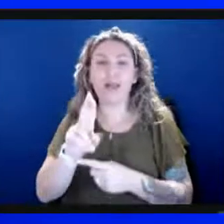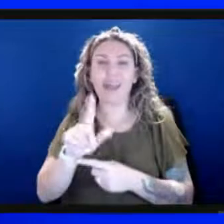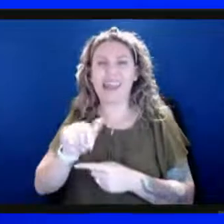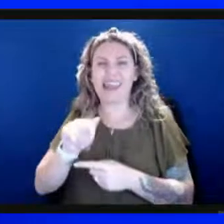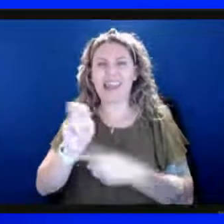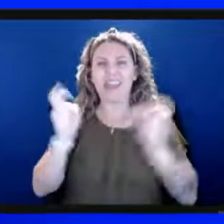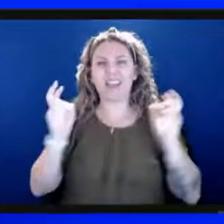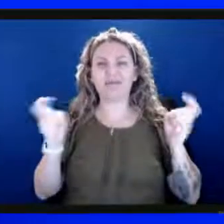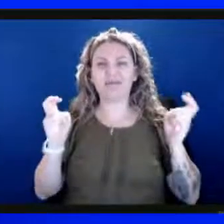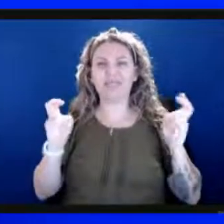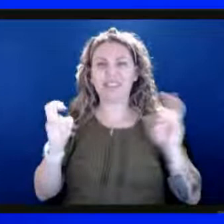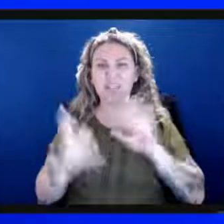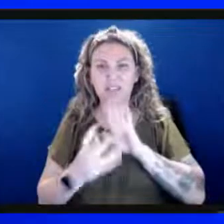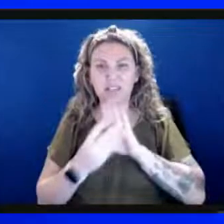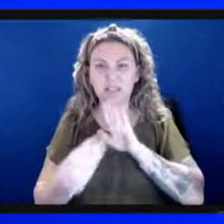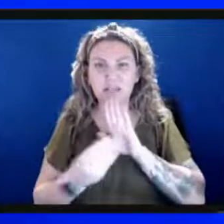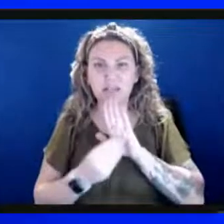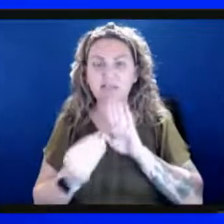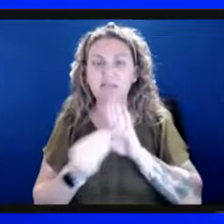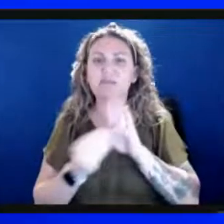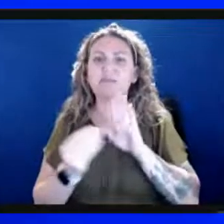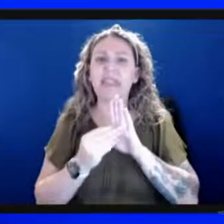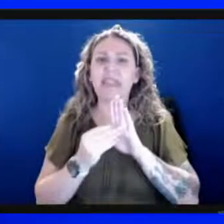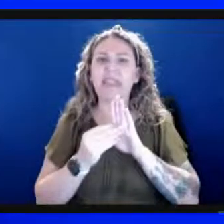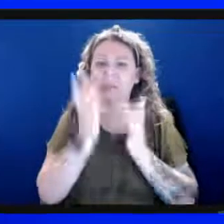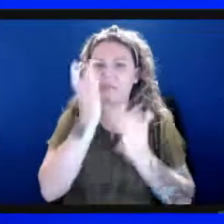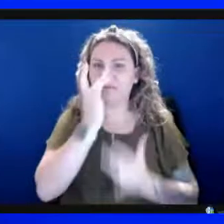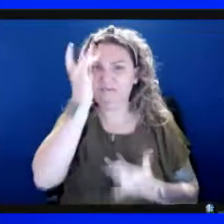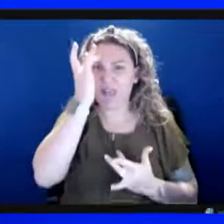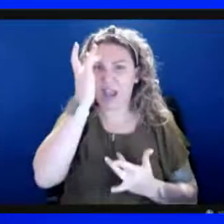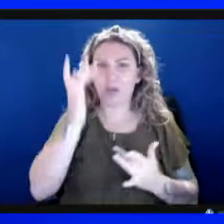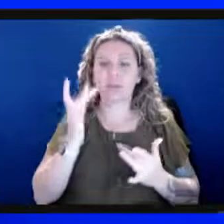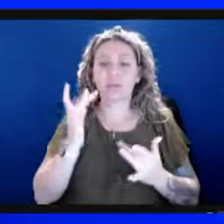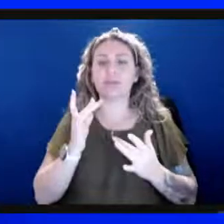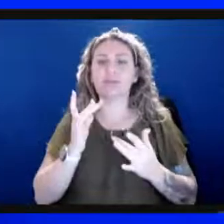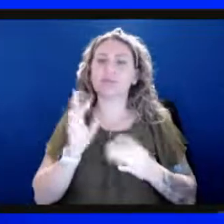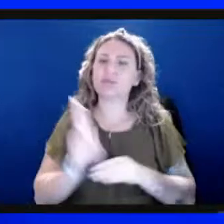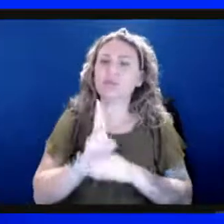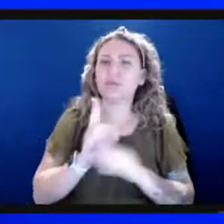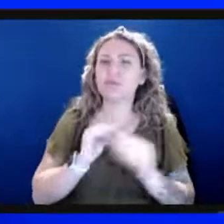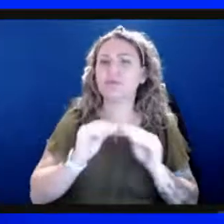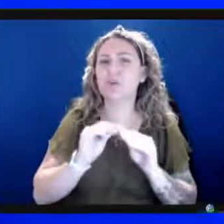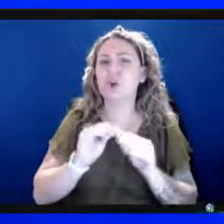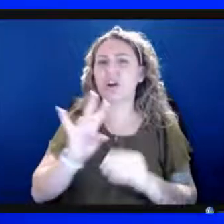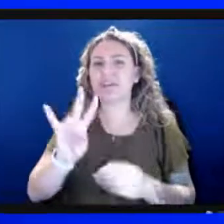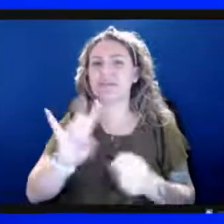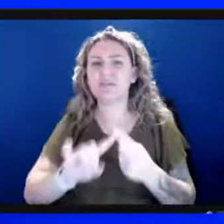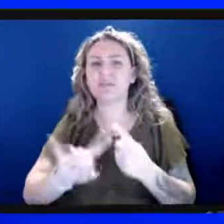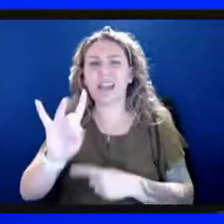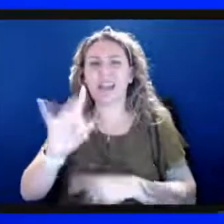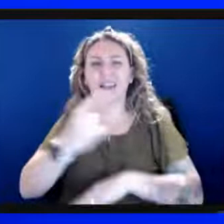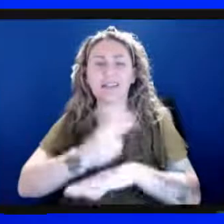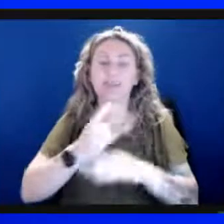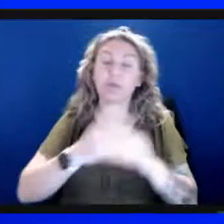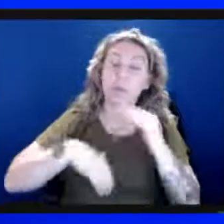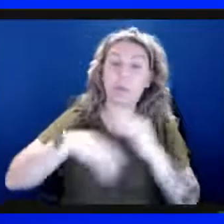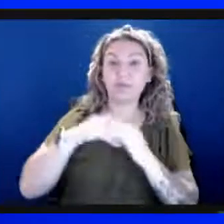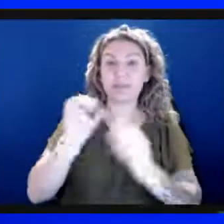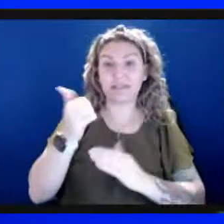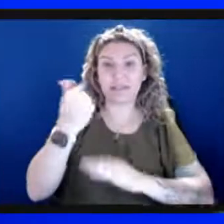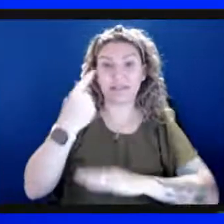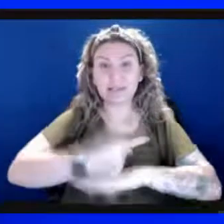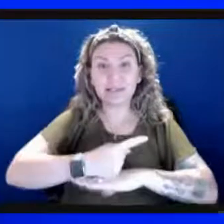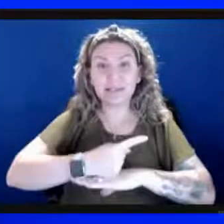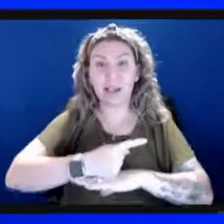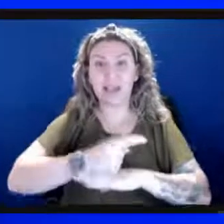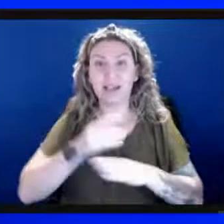replication competent virus. And so I think, you know, using that more 7 to 8 day period, even up to 10-day period, you're really